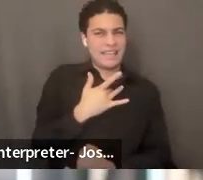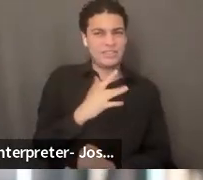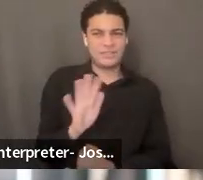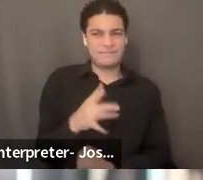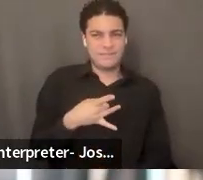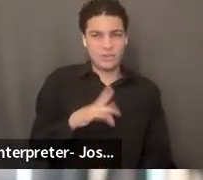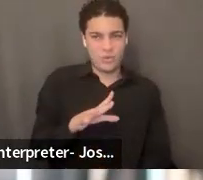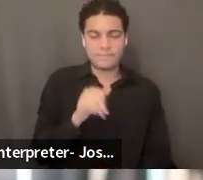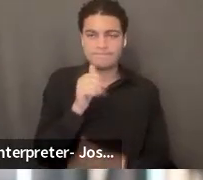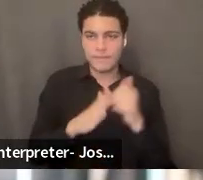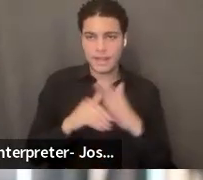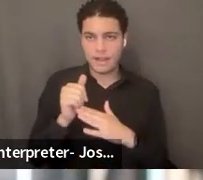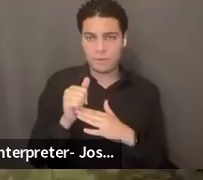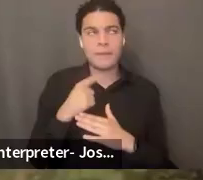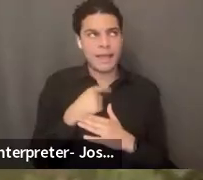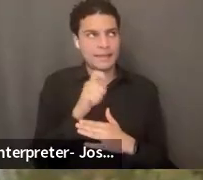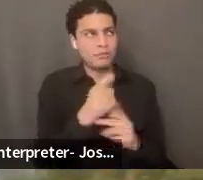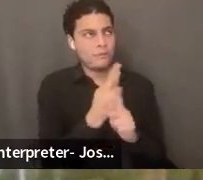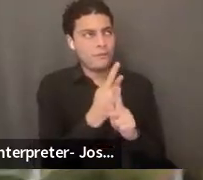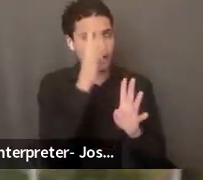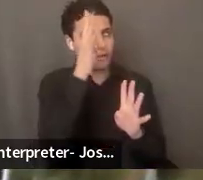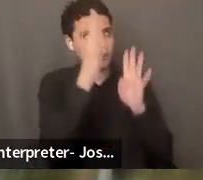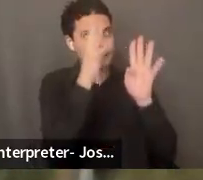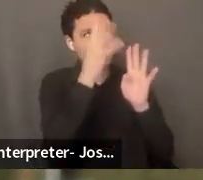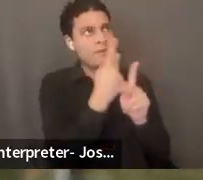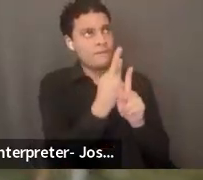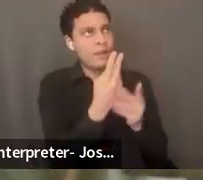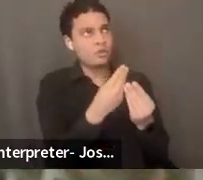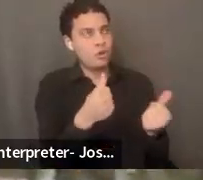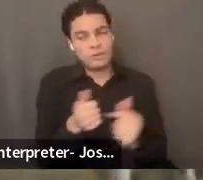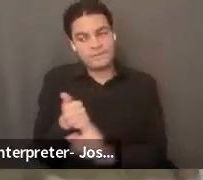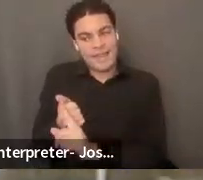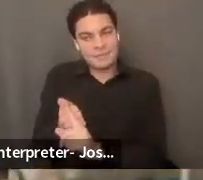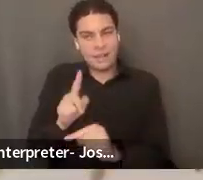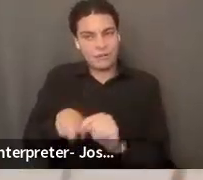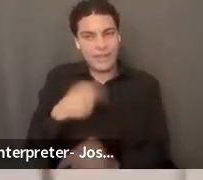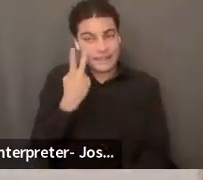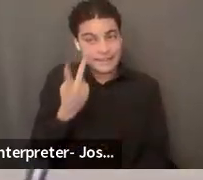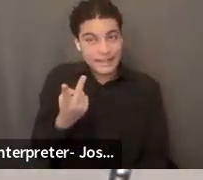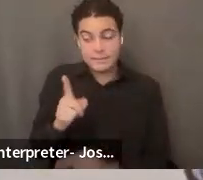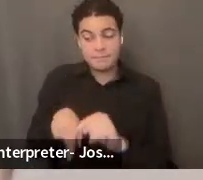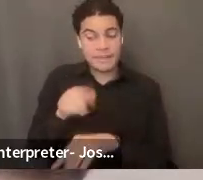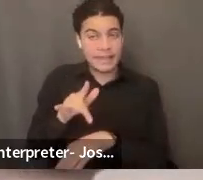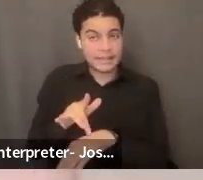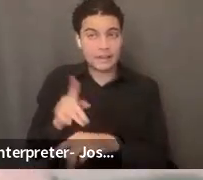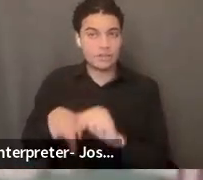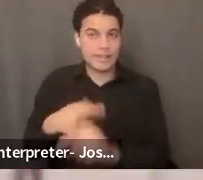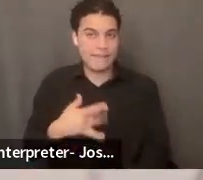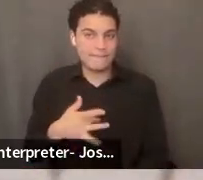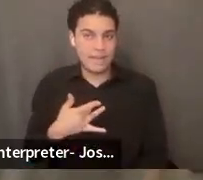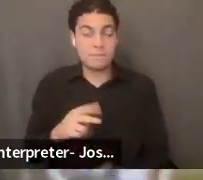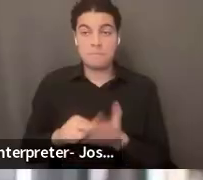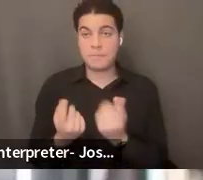could not see, touch, or feel. So that's where I came up with an iron-on QR code. He couldn't see, feel, or